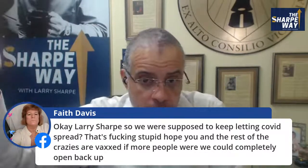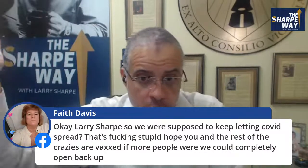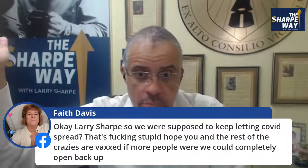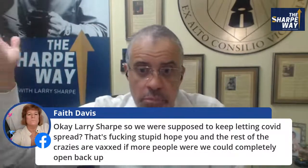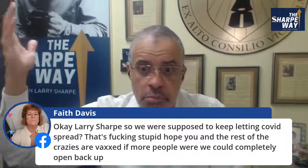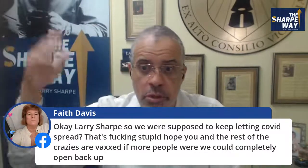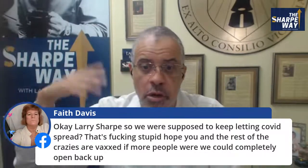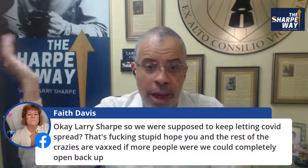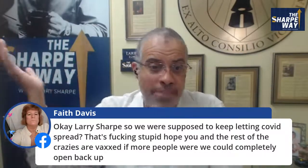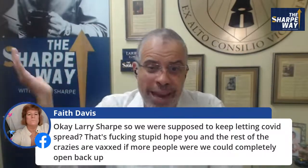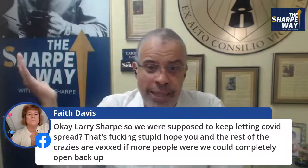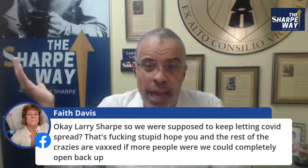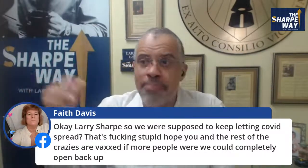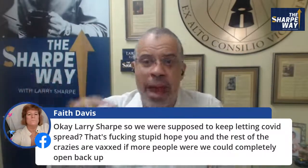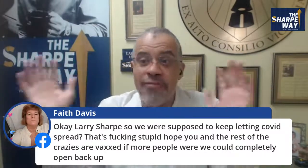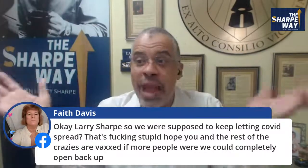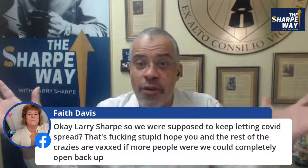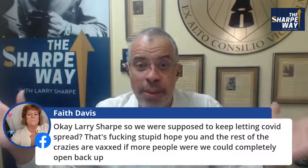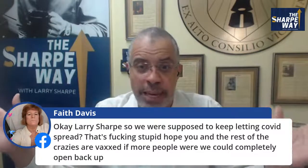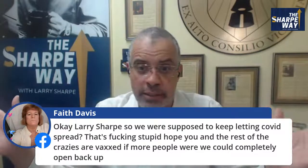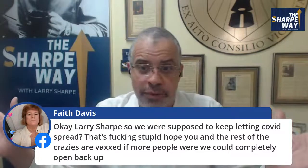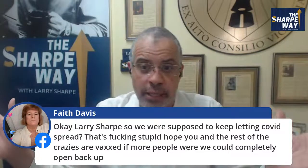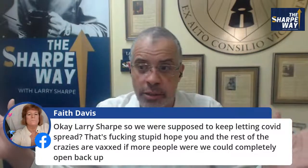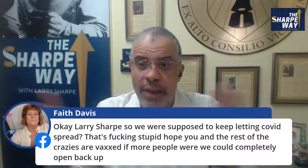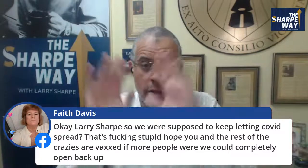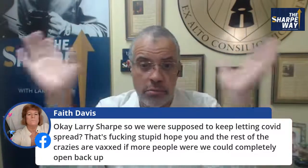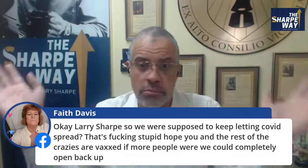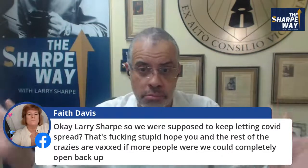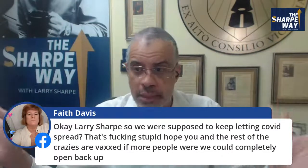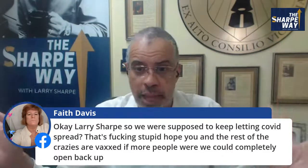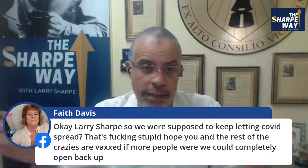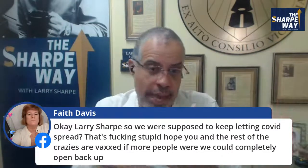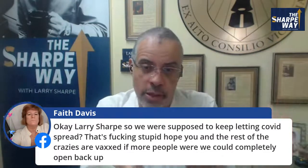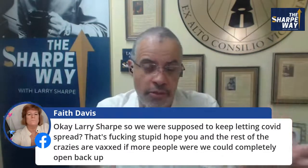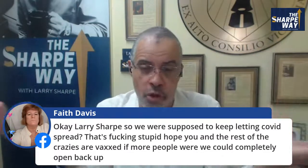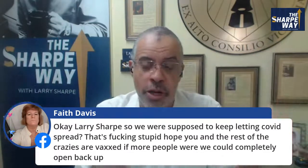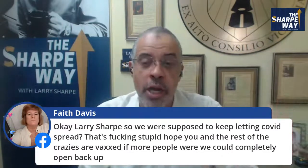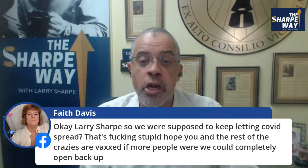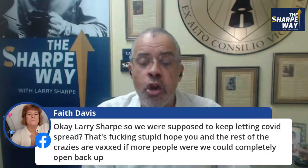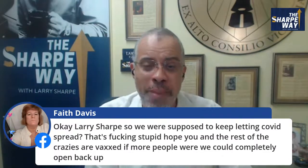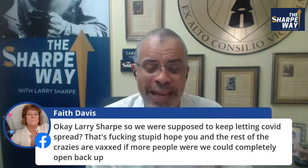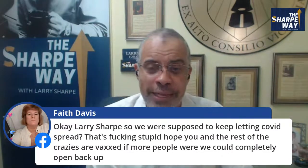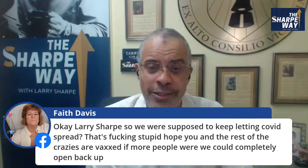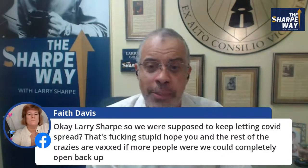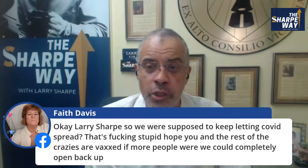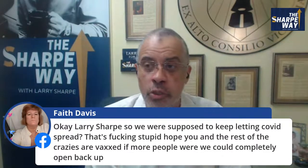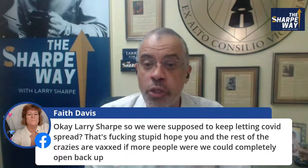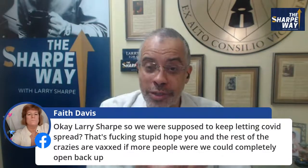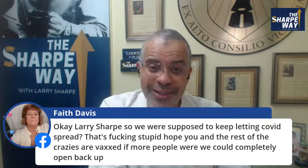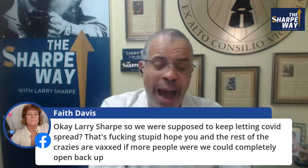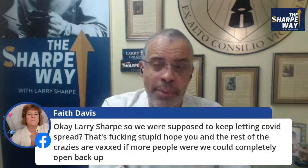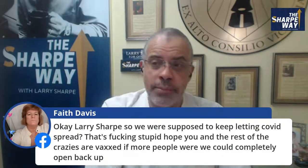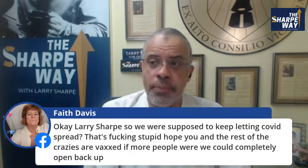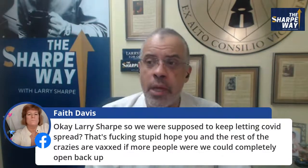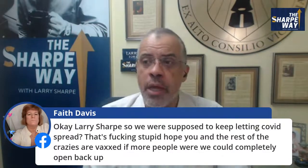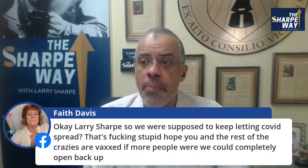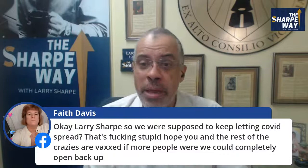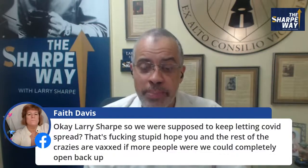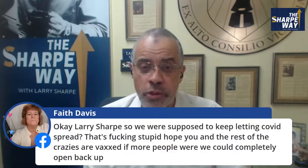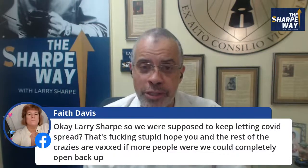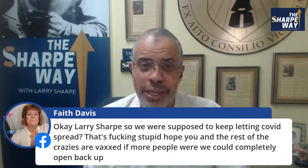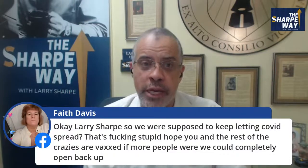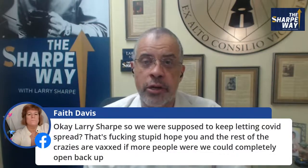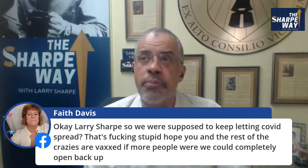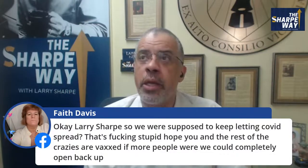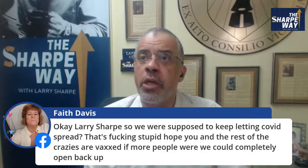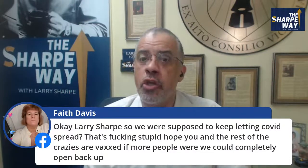am. So I'm not. I've never been anti-vax ever. Again, you're making assumptions, which is common.